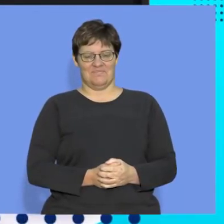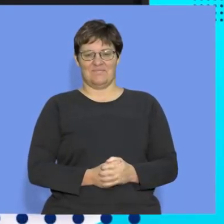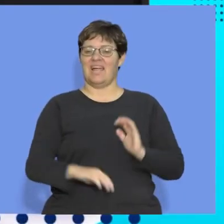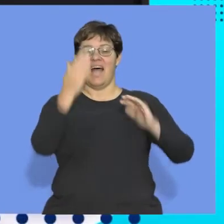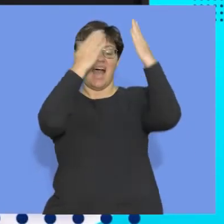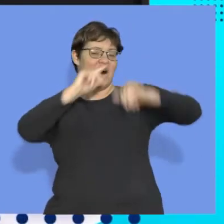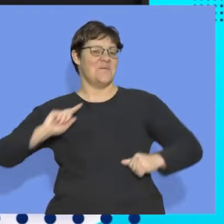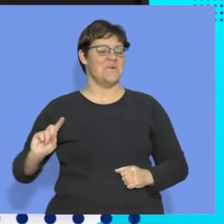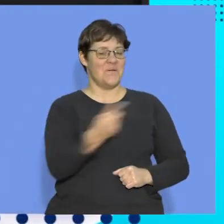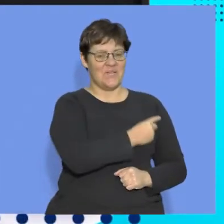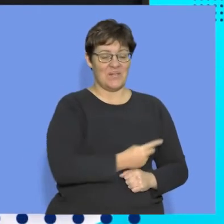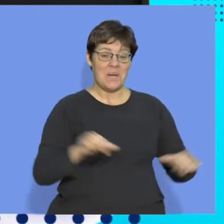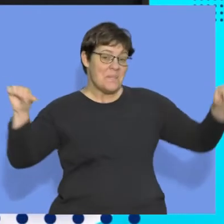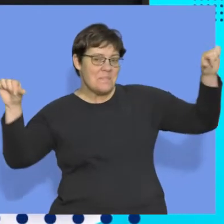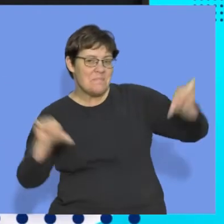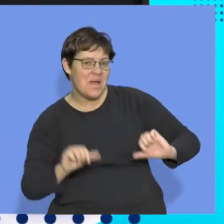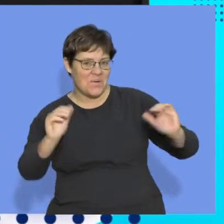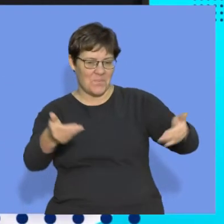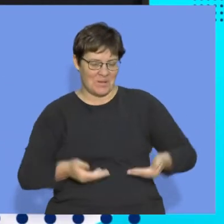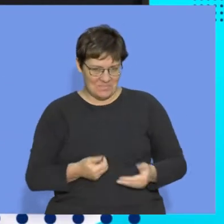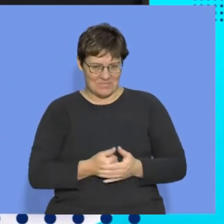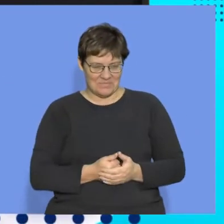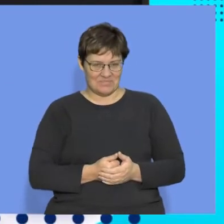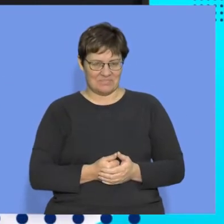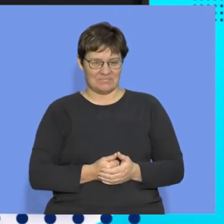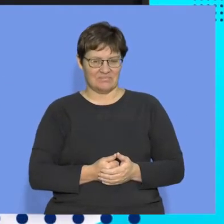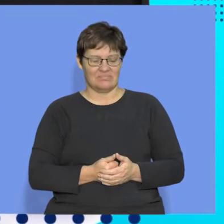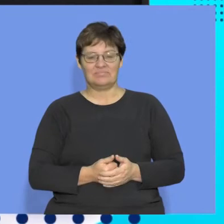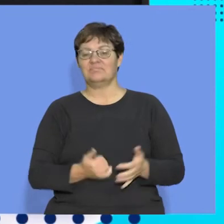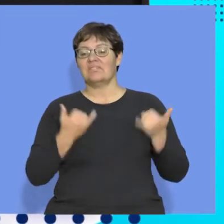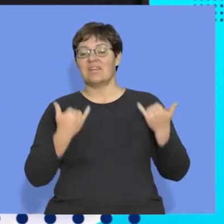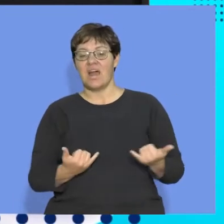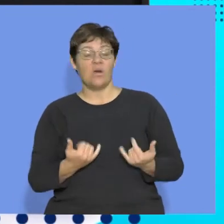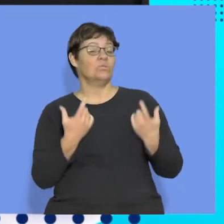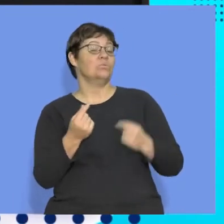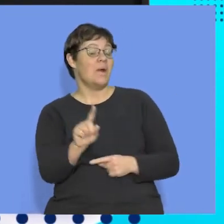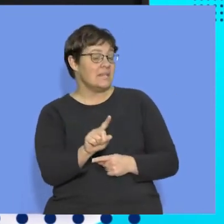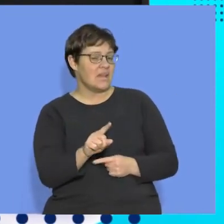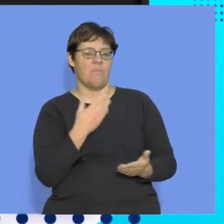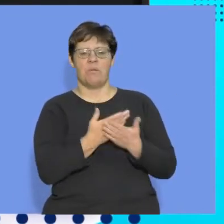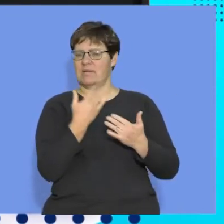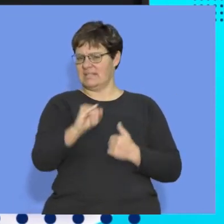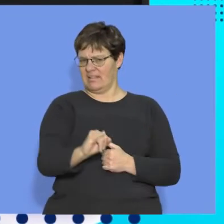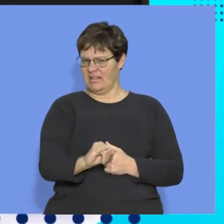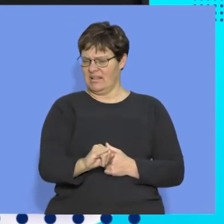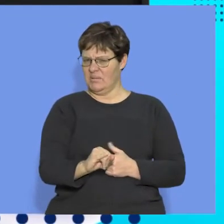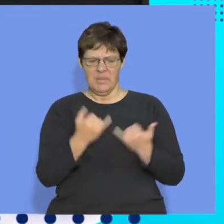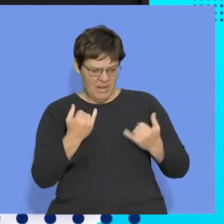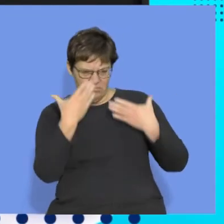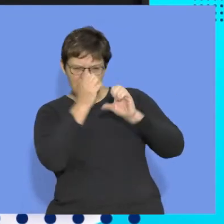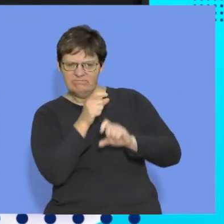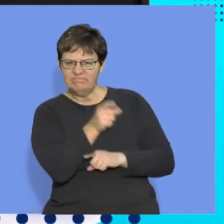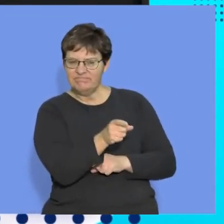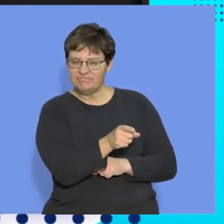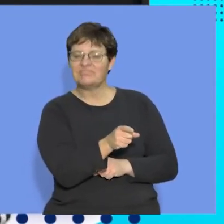Hello there, welcome back once again. Now we're still in probability, but what are you looking at a probability? We're